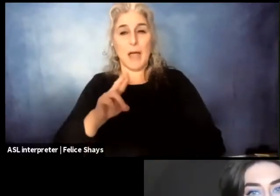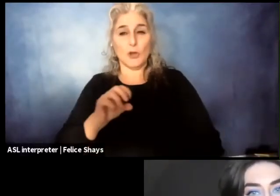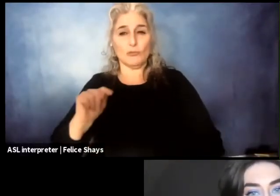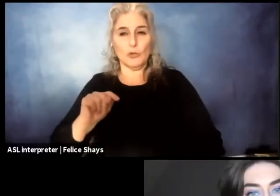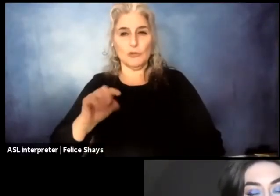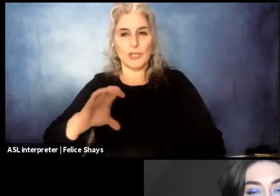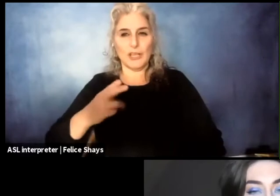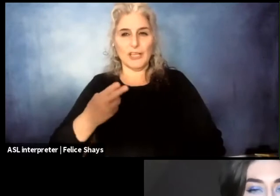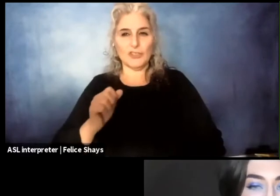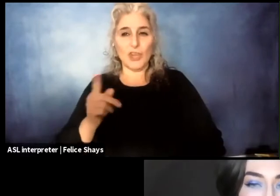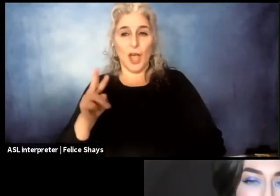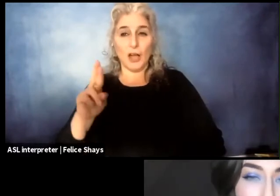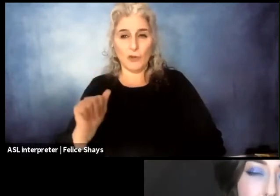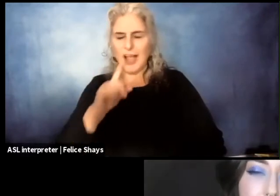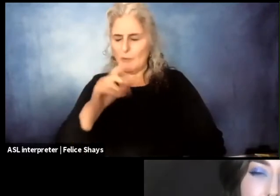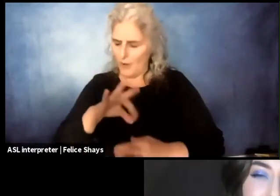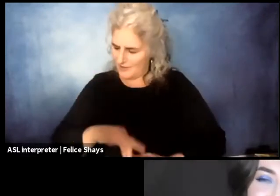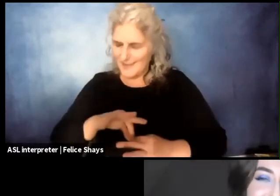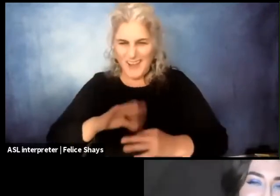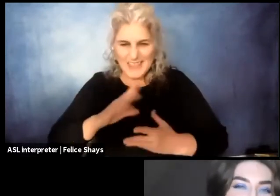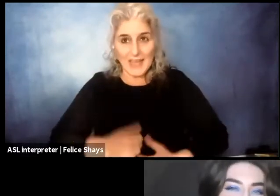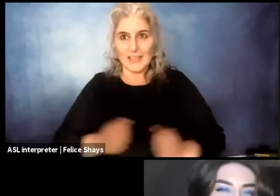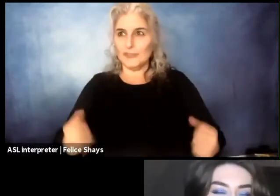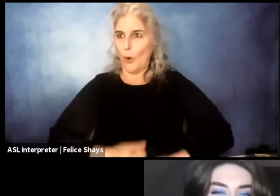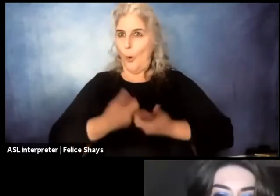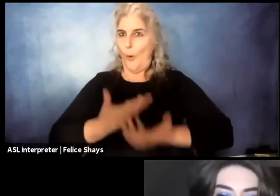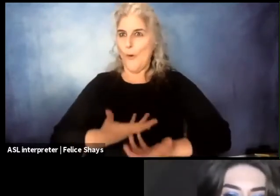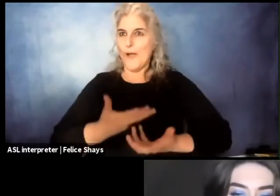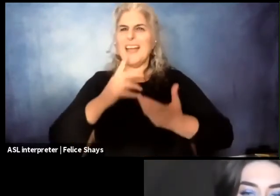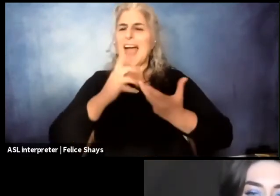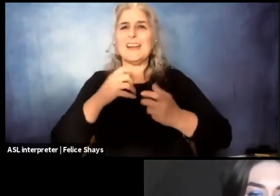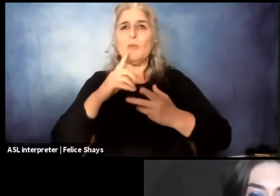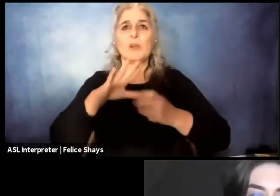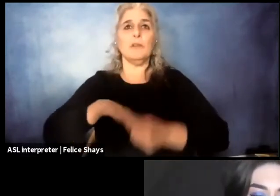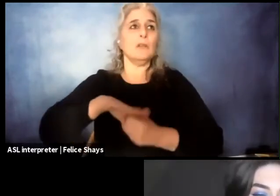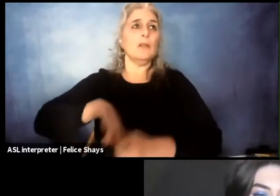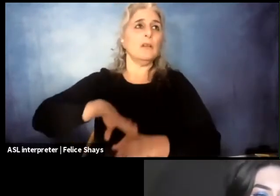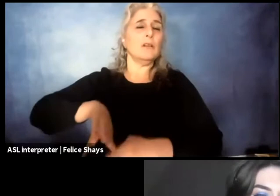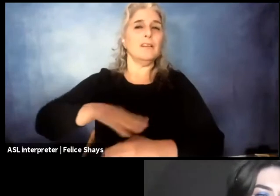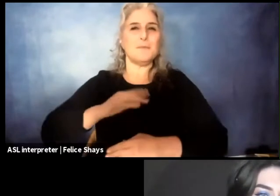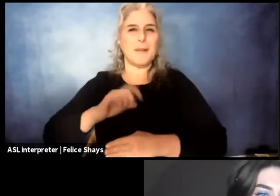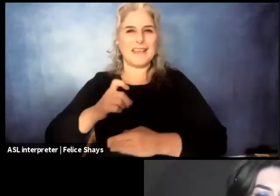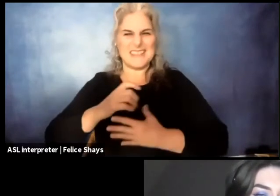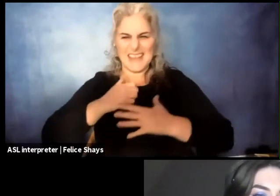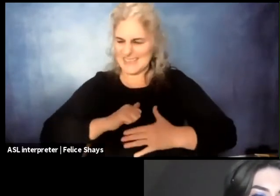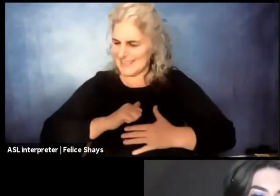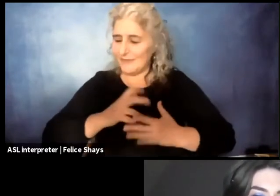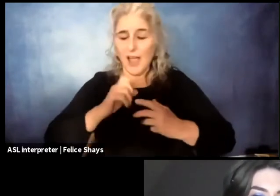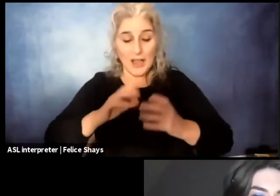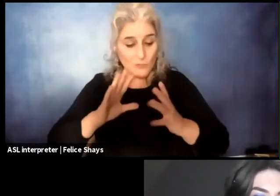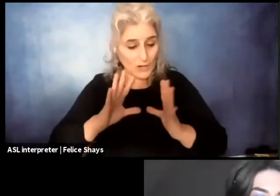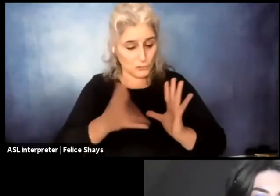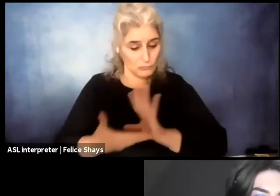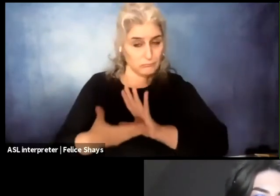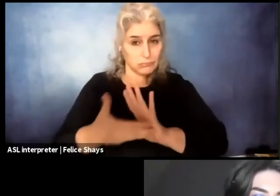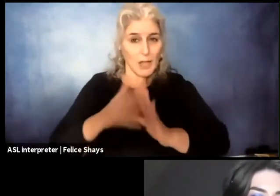a sexually frustrating country and to really just be my full creative self. I have to